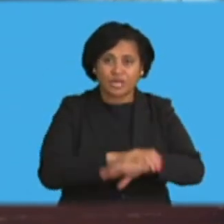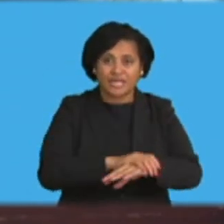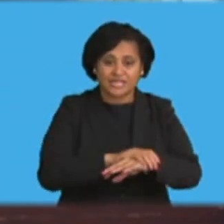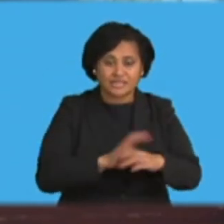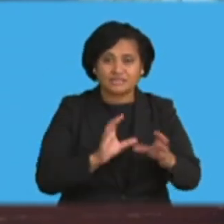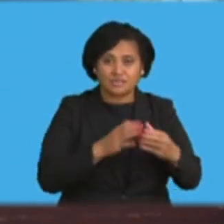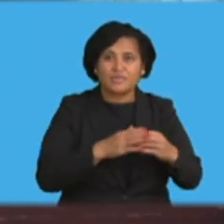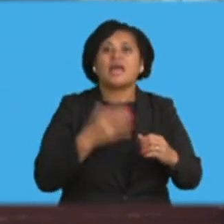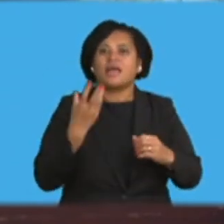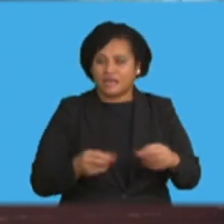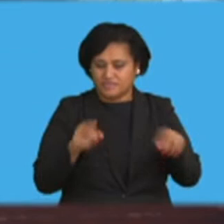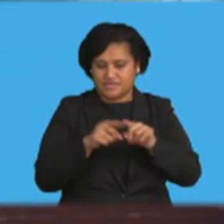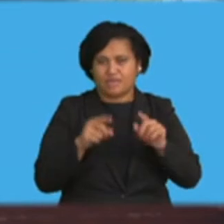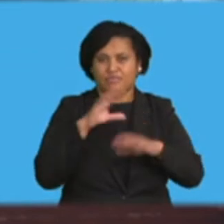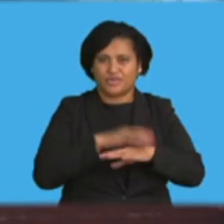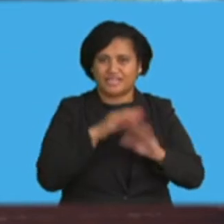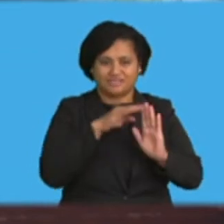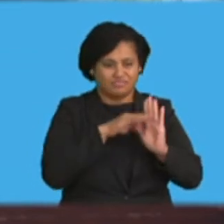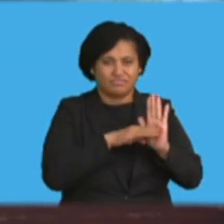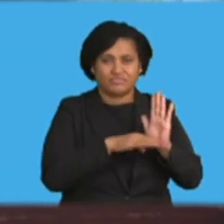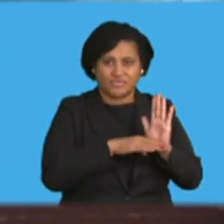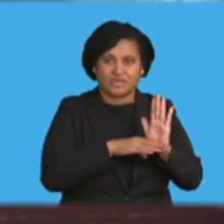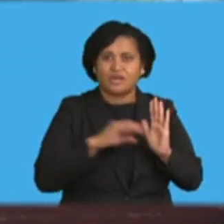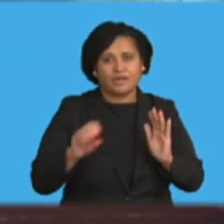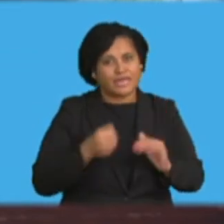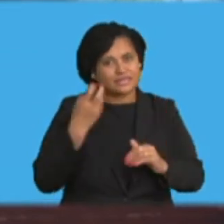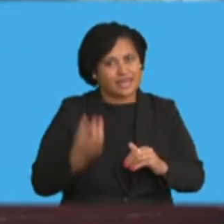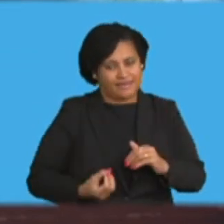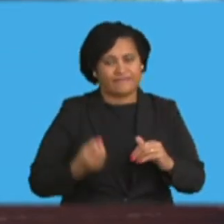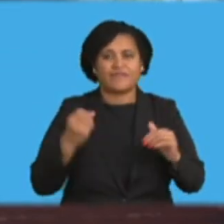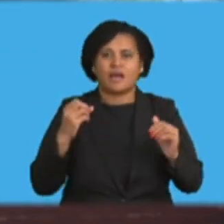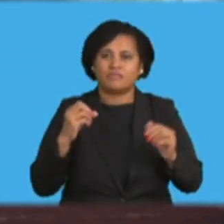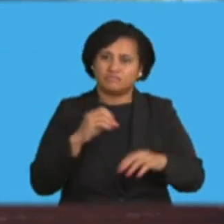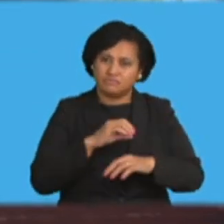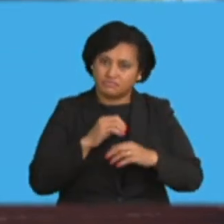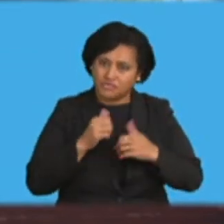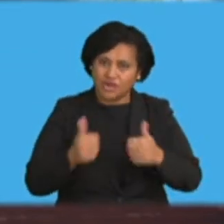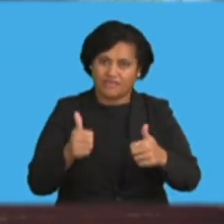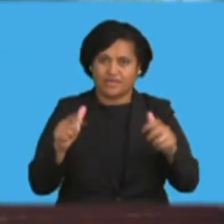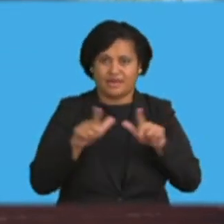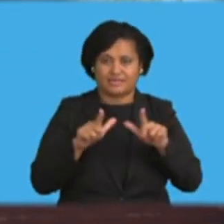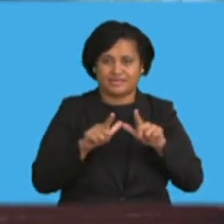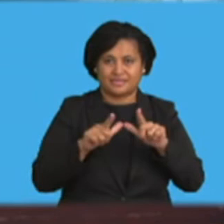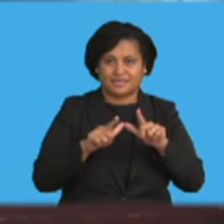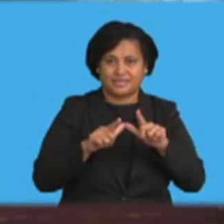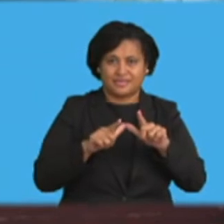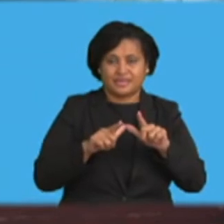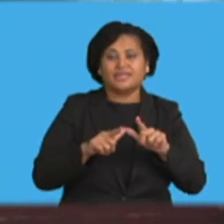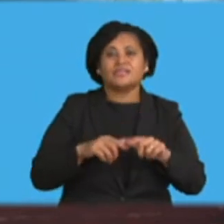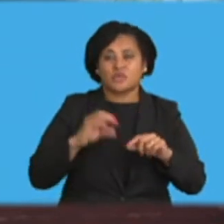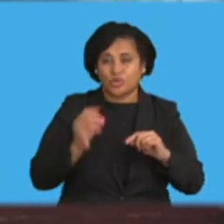have police requirements, driving as essential criteria. Number 6, Madam Speaker,